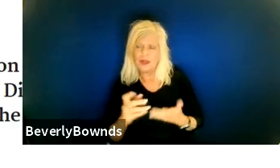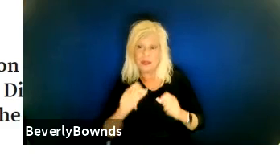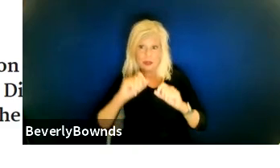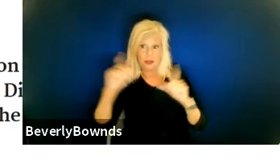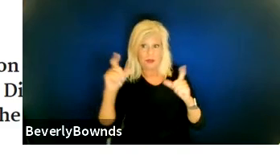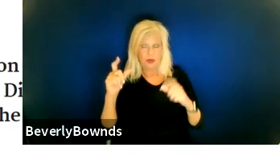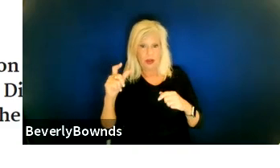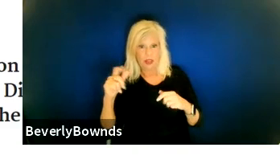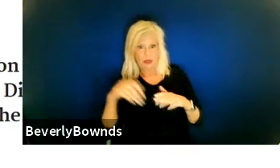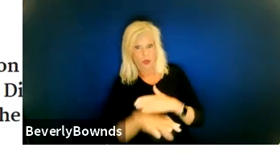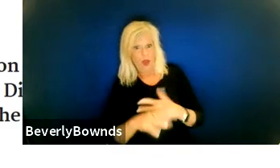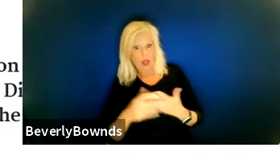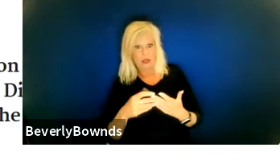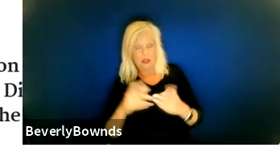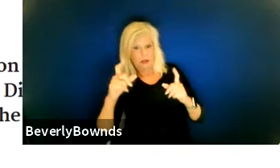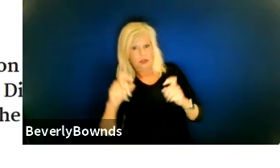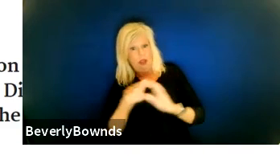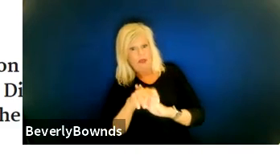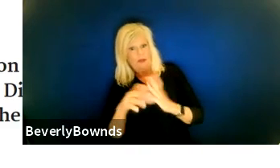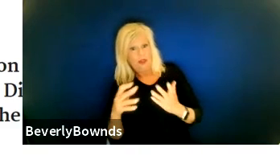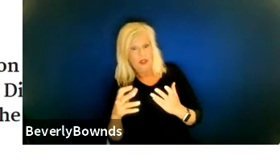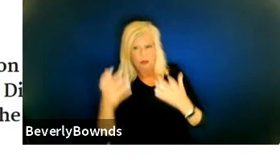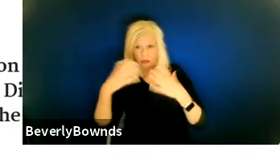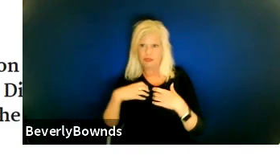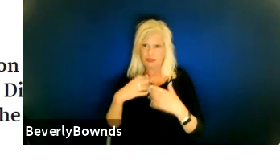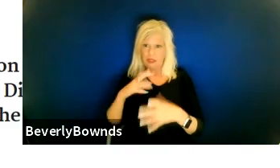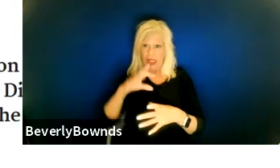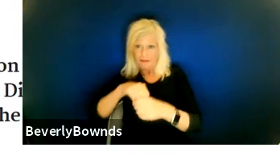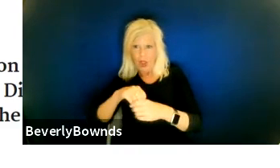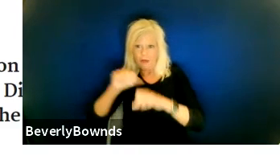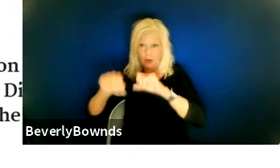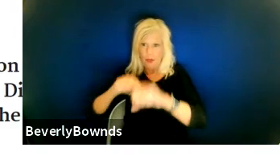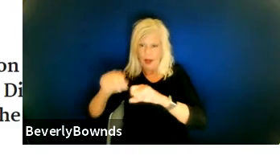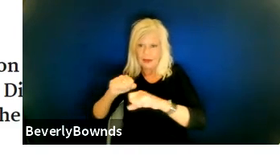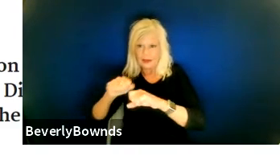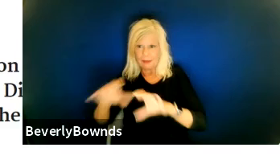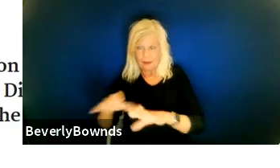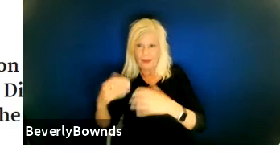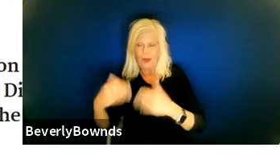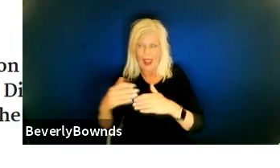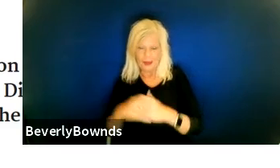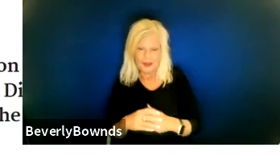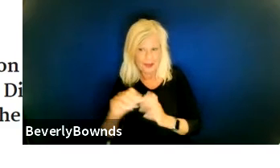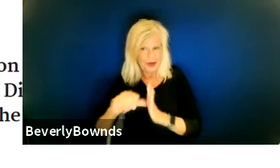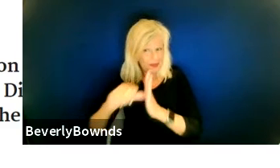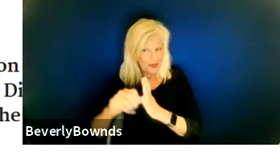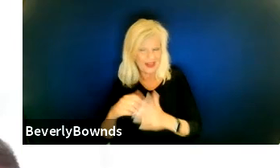this. They're the ones who just shot this video footage just kind of on a whim. Next slide, please.